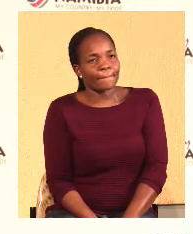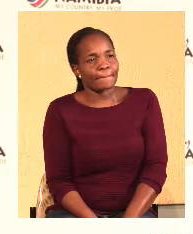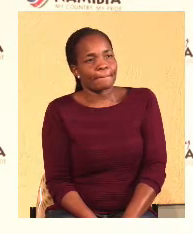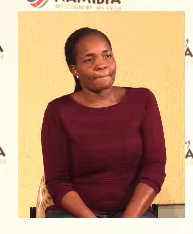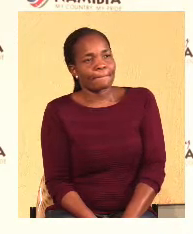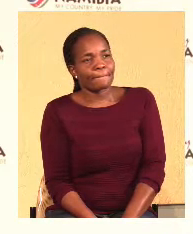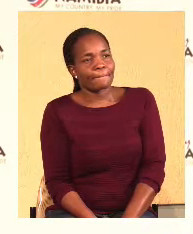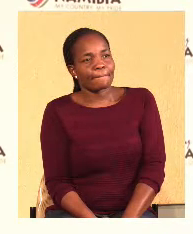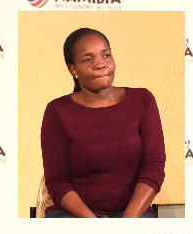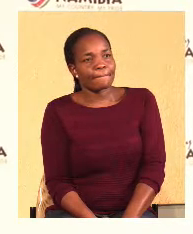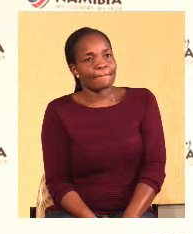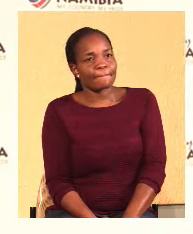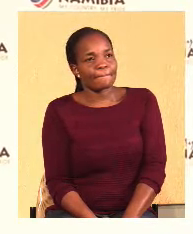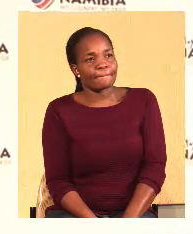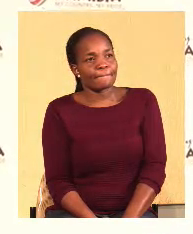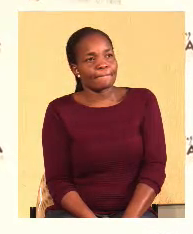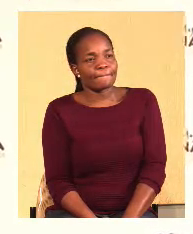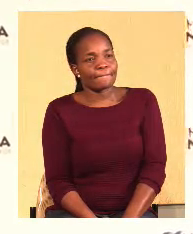the situation is really like this, that